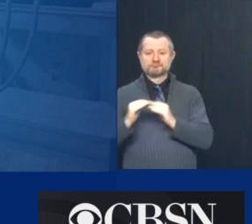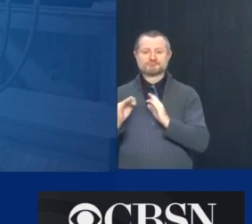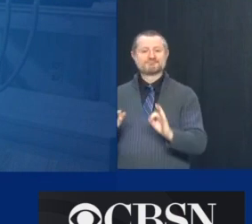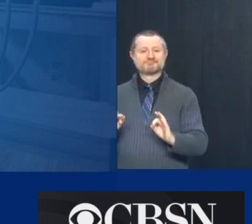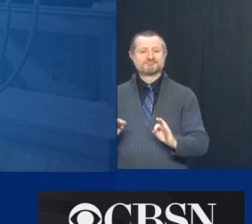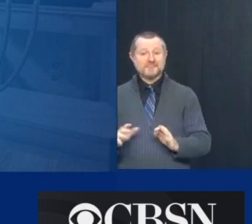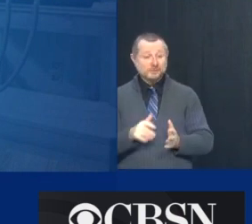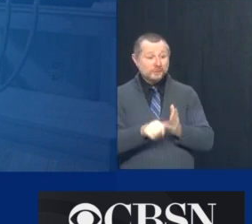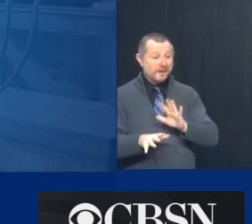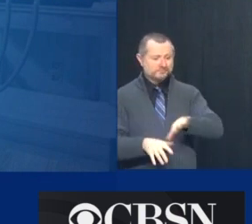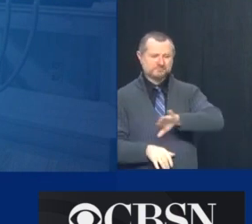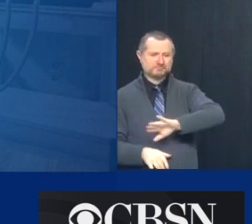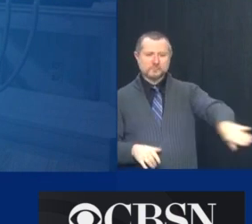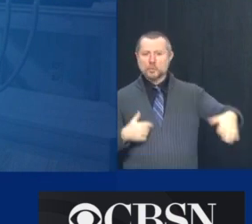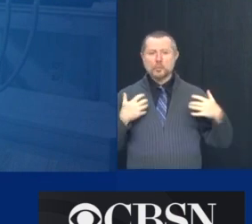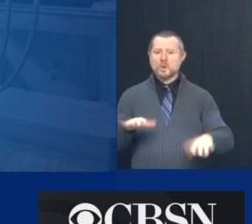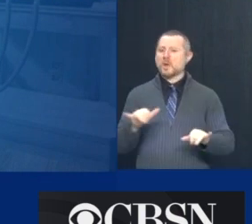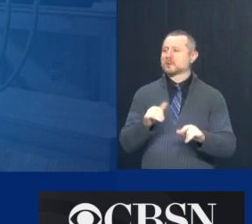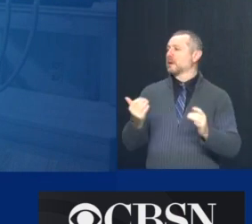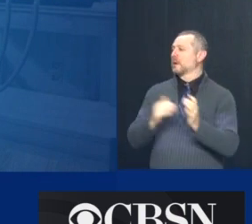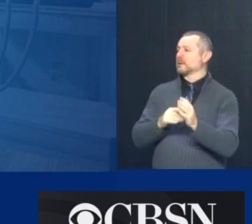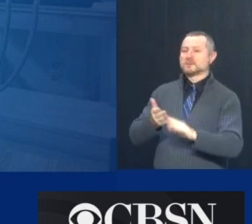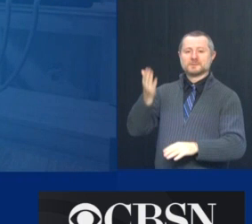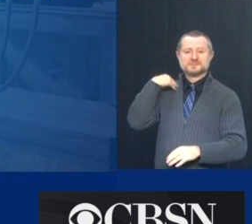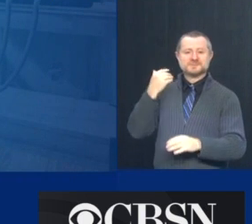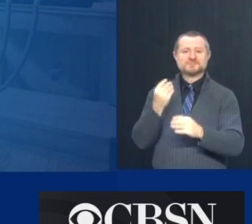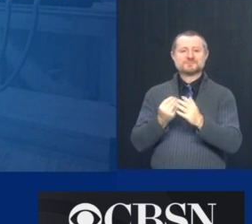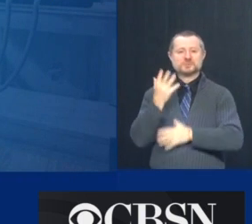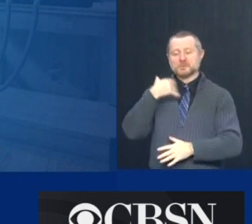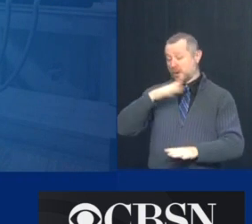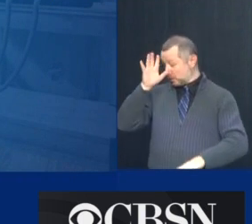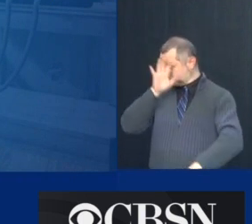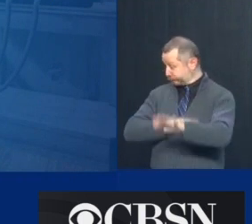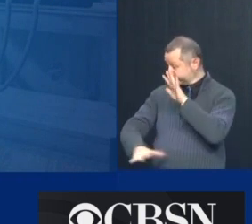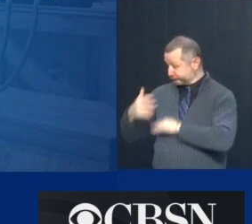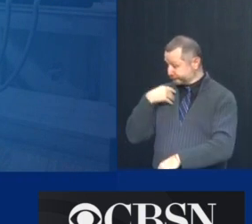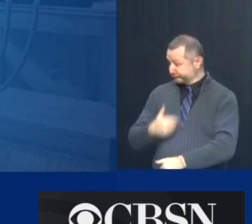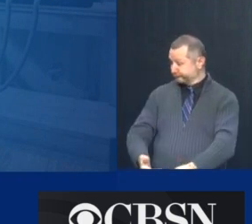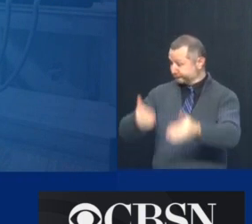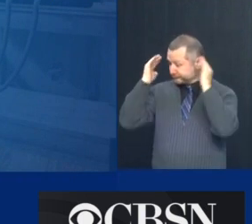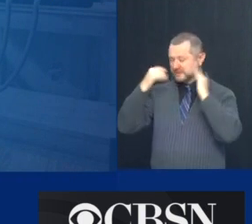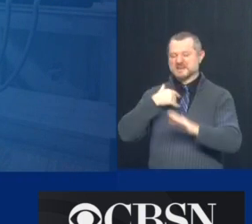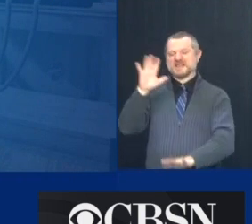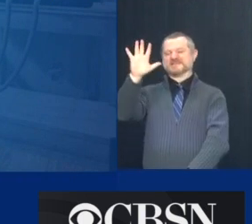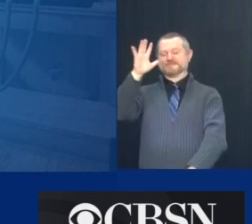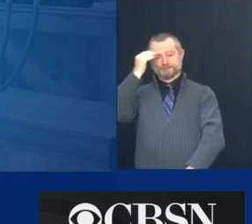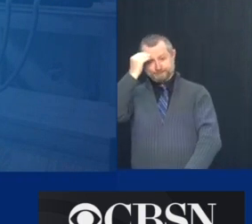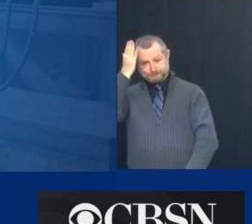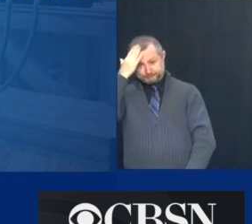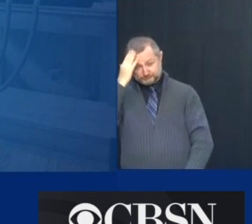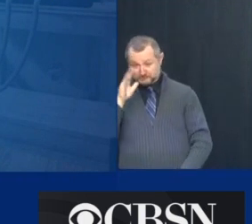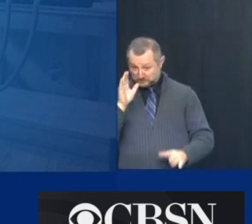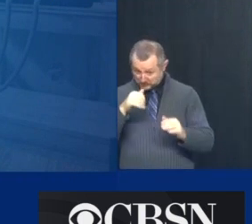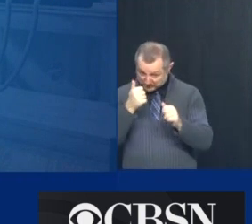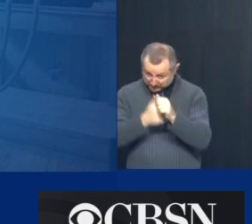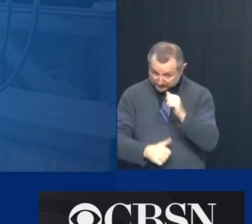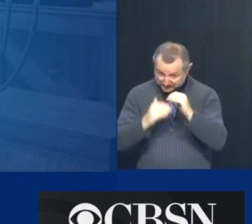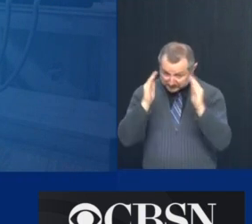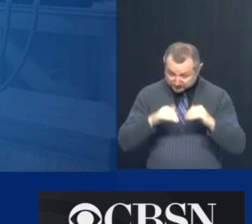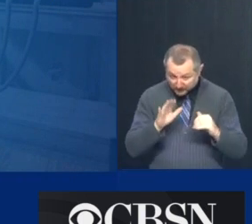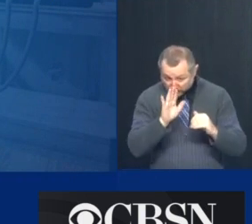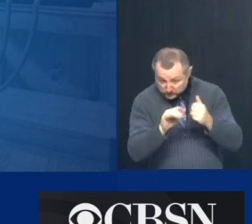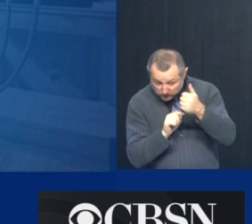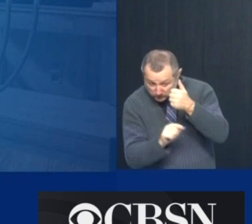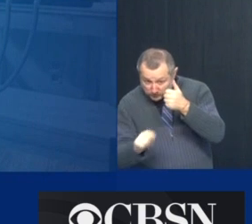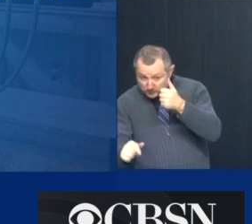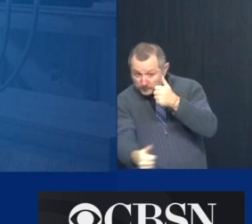of overwhelmed hospitals again. So those individual systems, they must do that